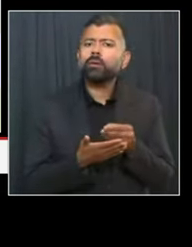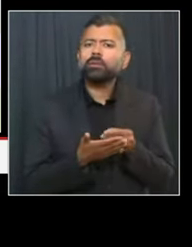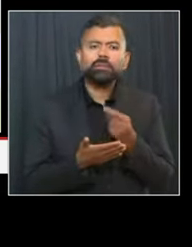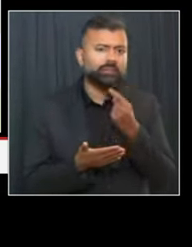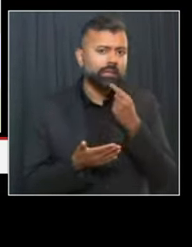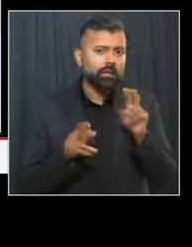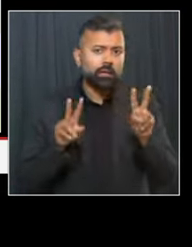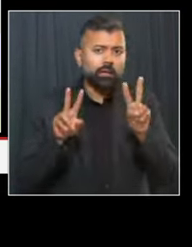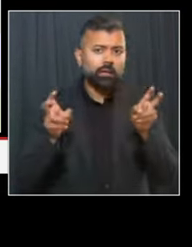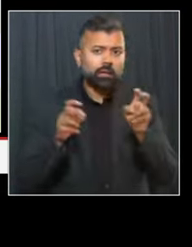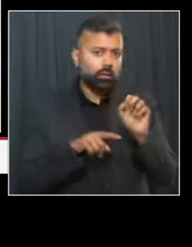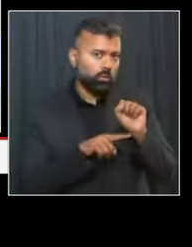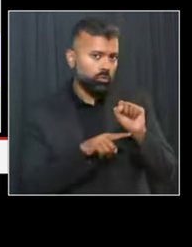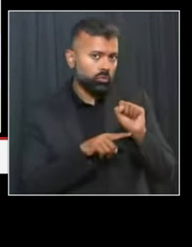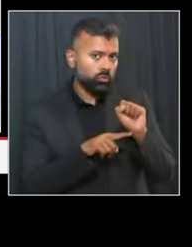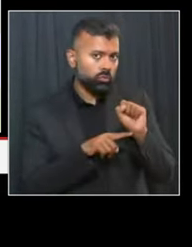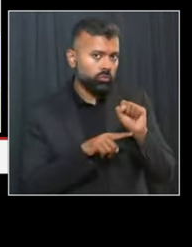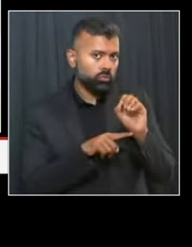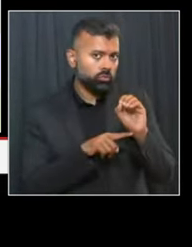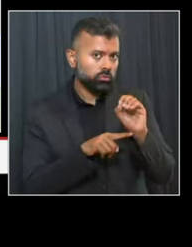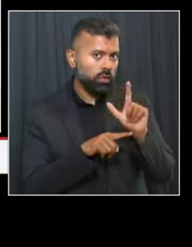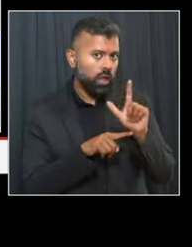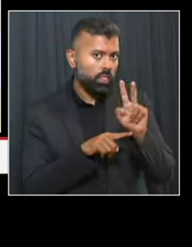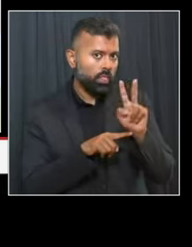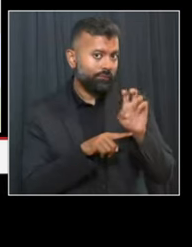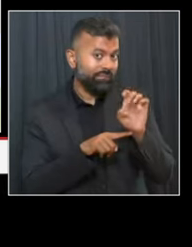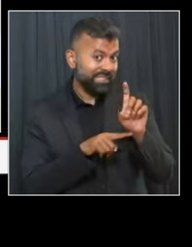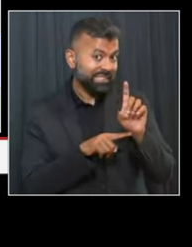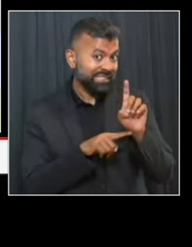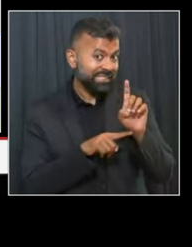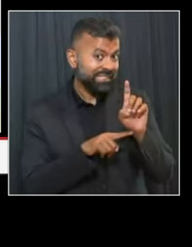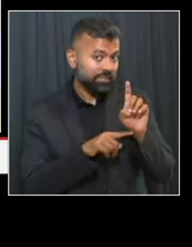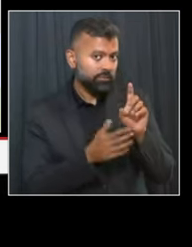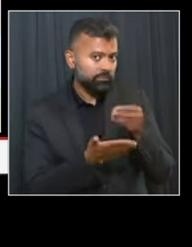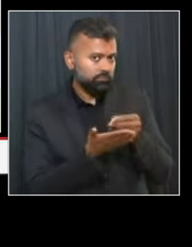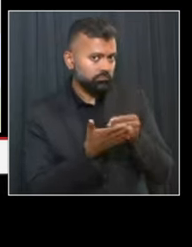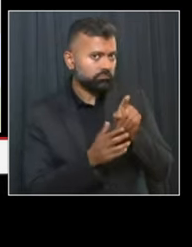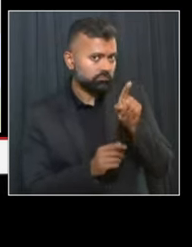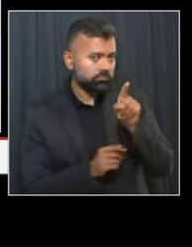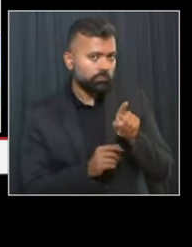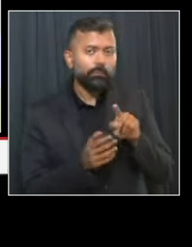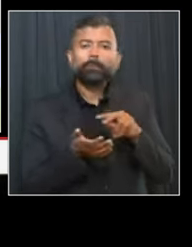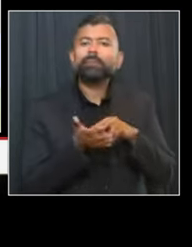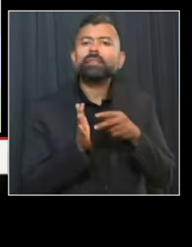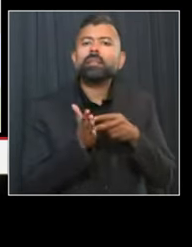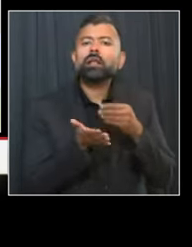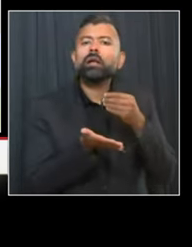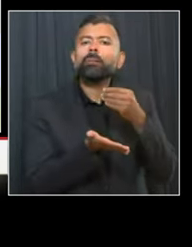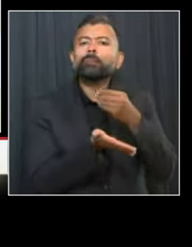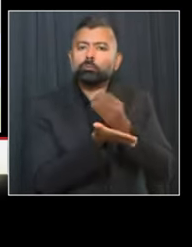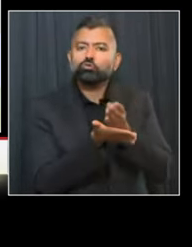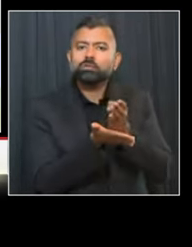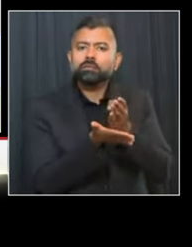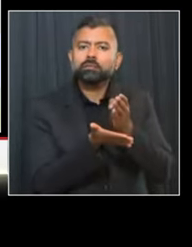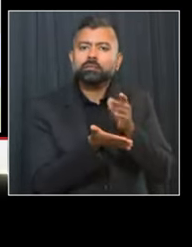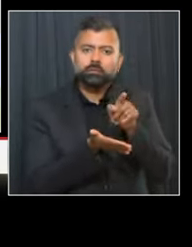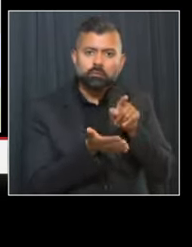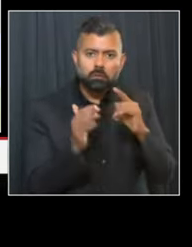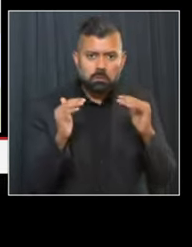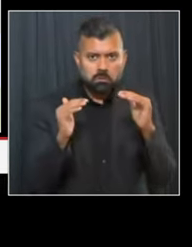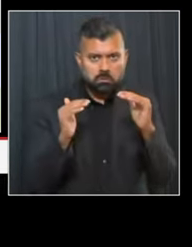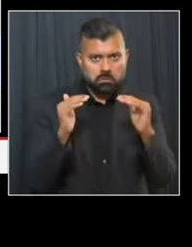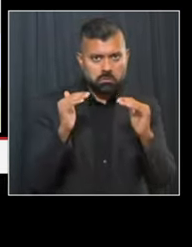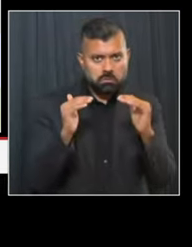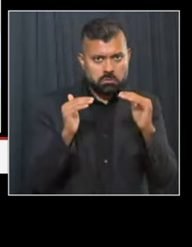the 6% solution was higher than the 25 LBA. So we were set. We didn't have to worry about reducing that fund type